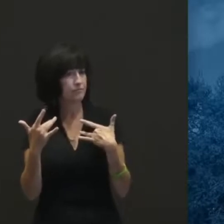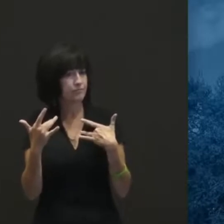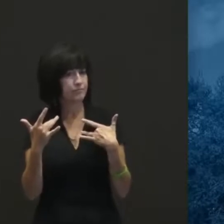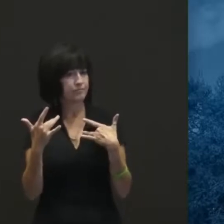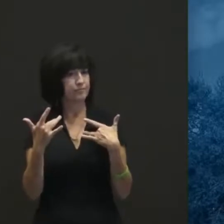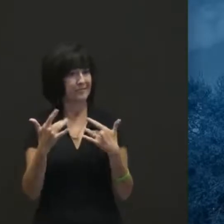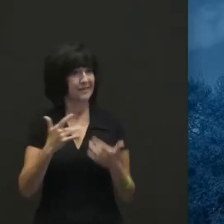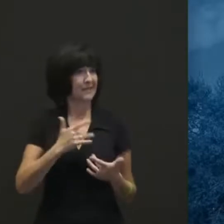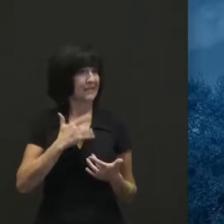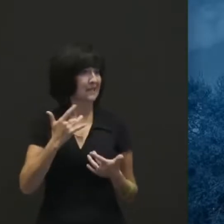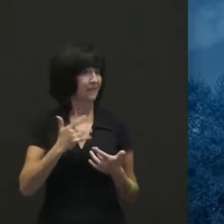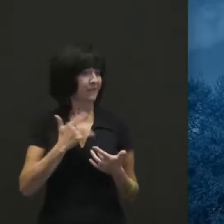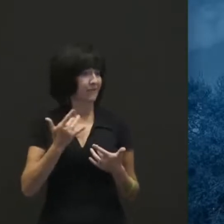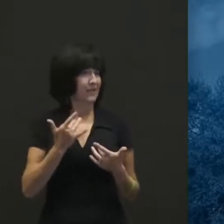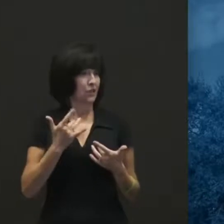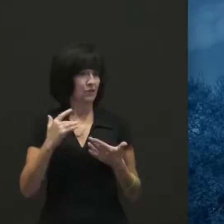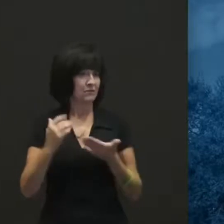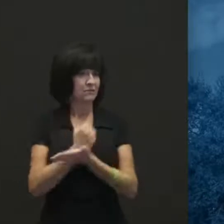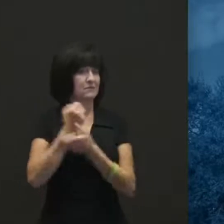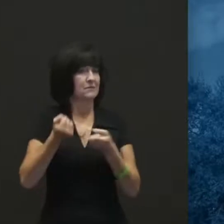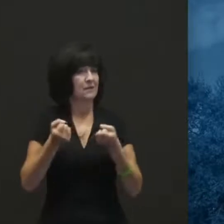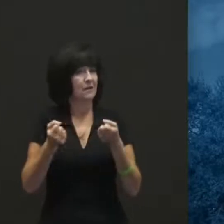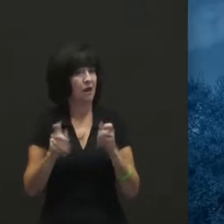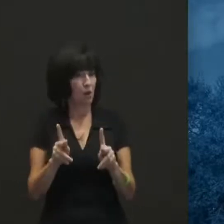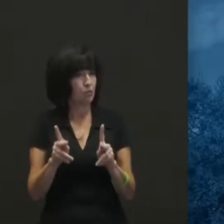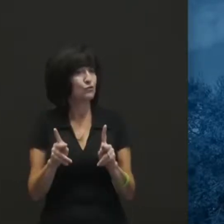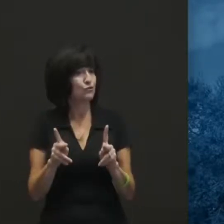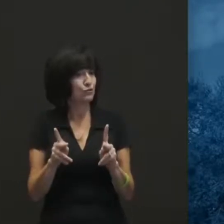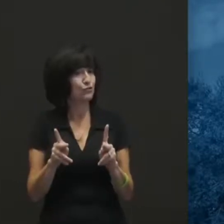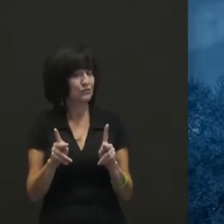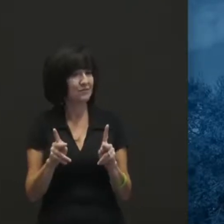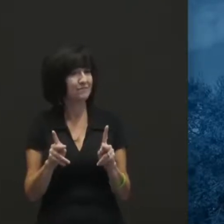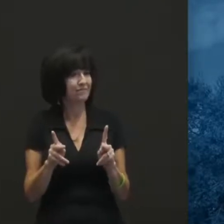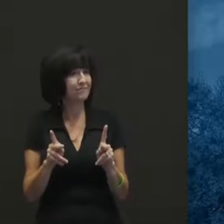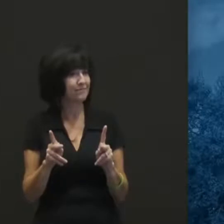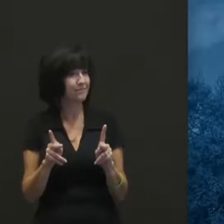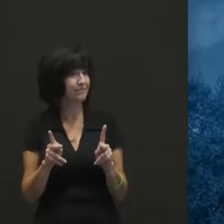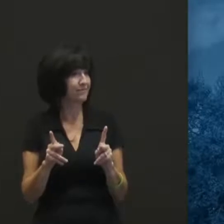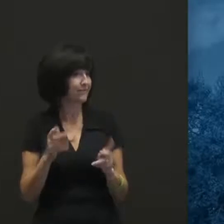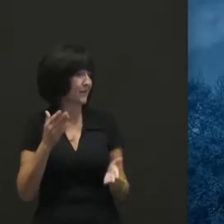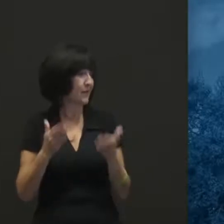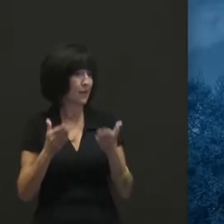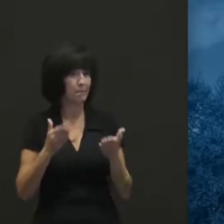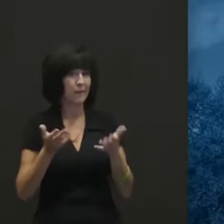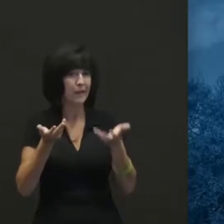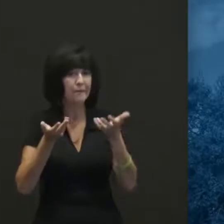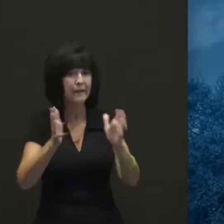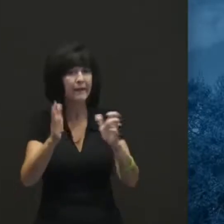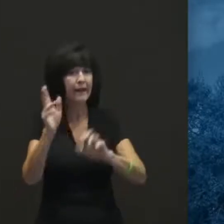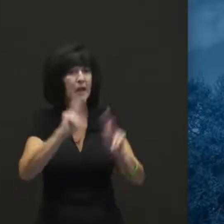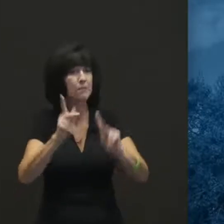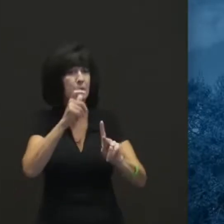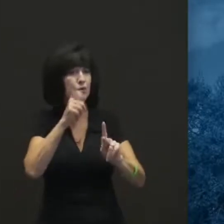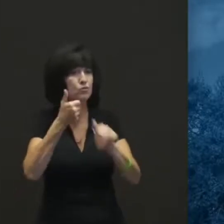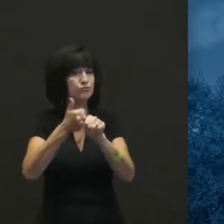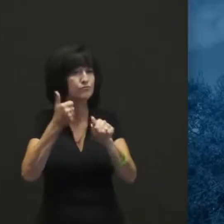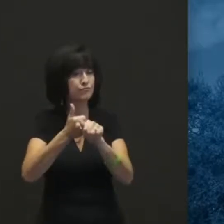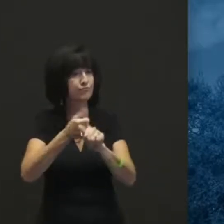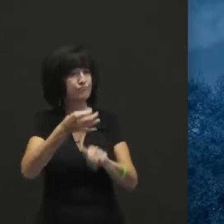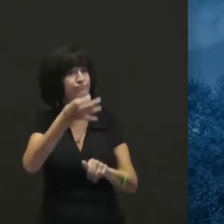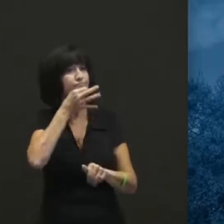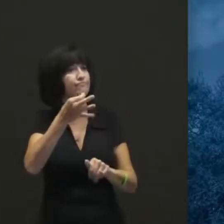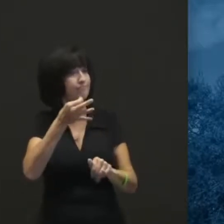to set the tech crews in the high schools loose and allow them to